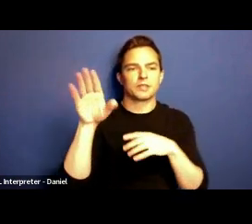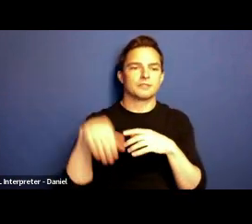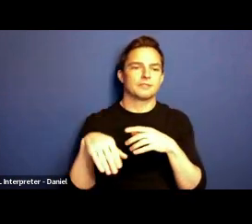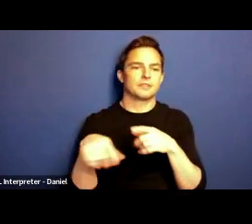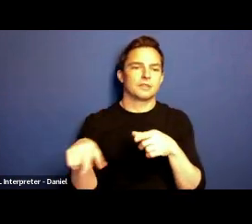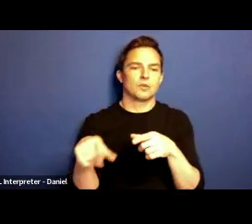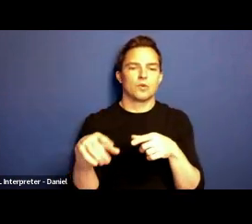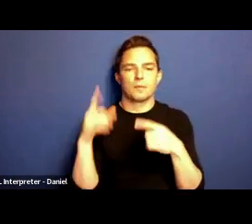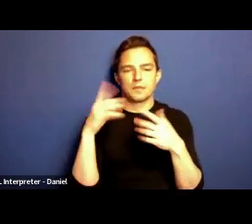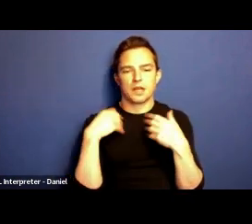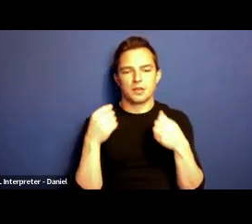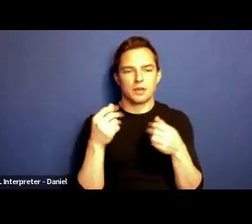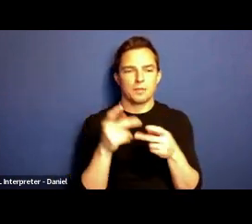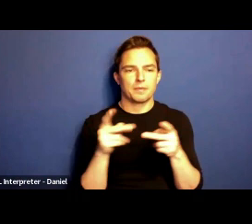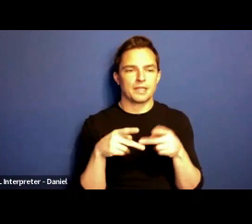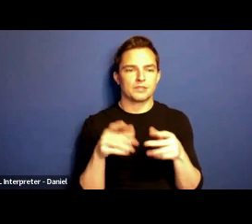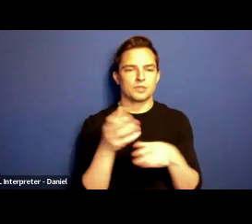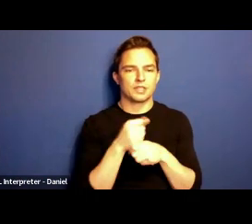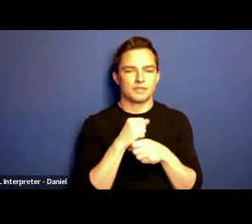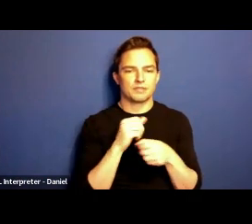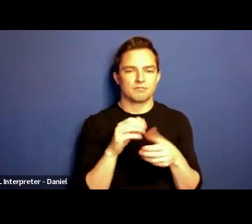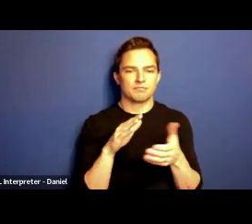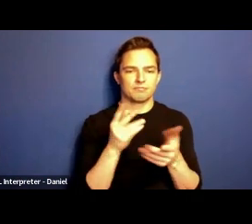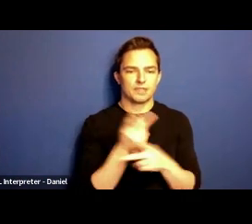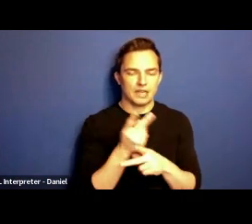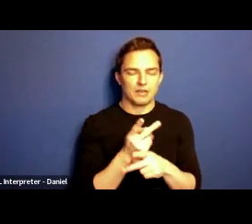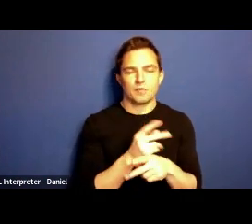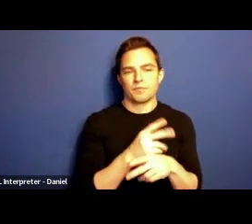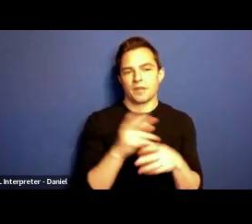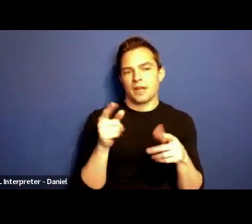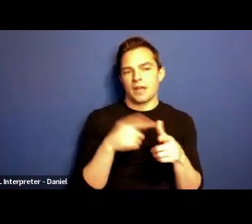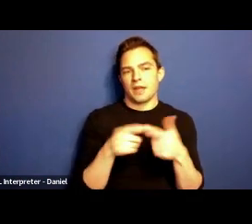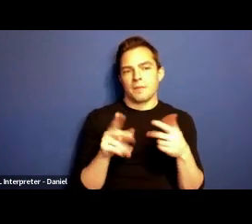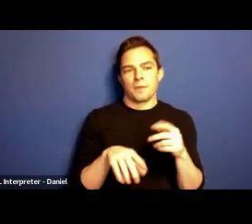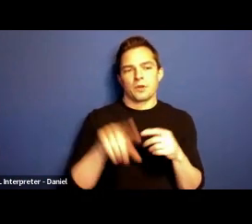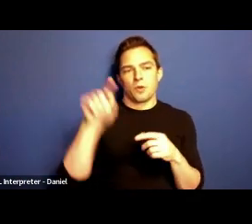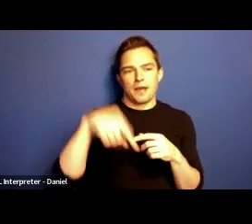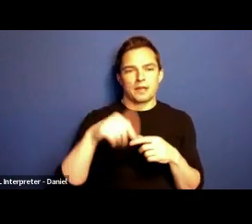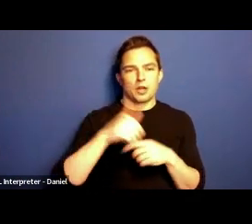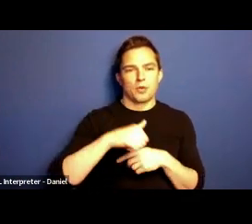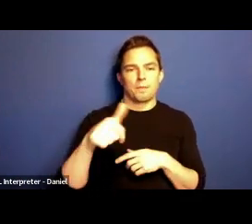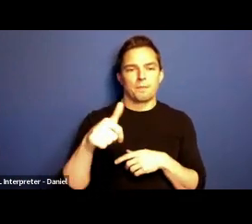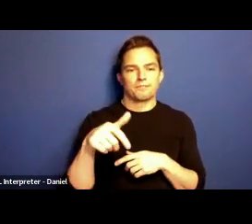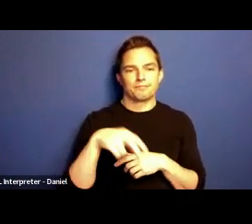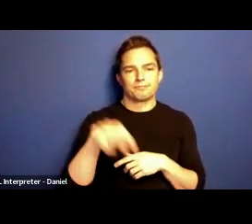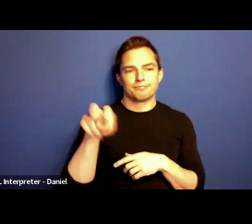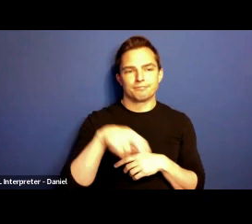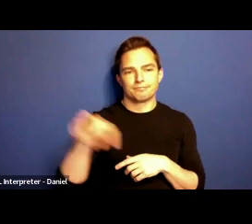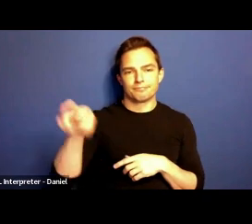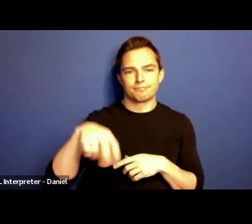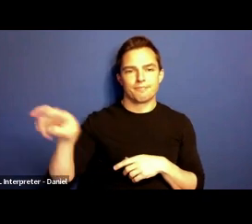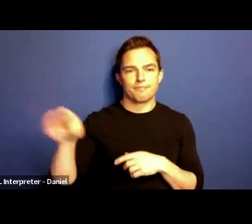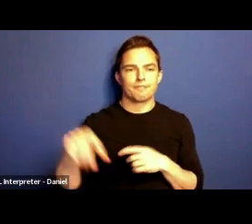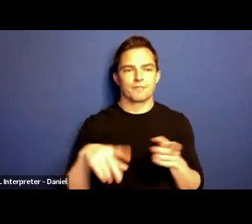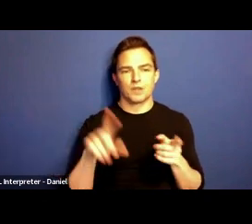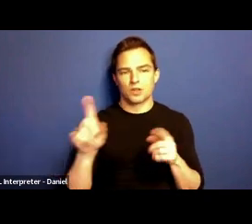center. And then from there, you need to think about how do people move back and forth between those. And what are the next steps